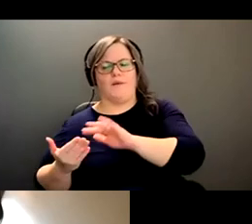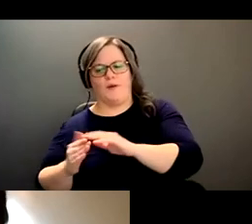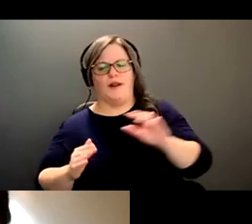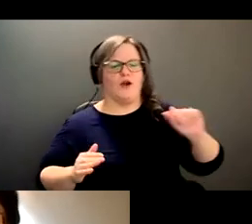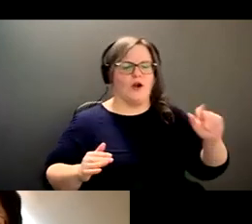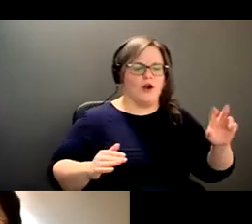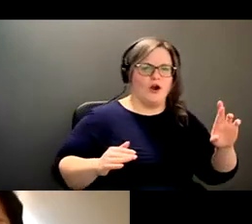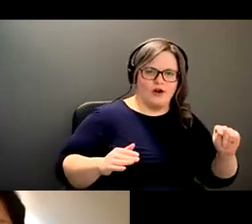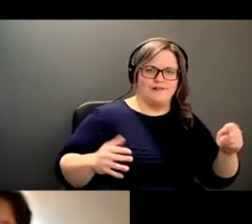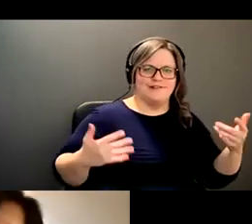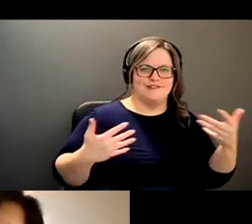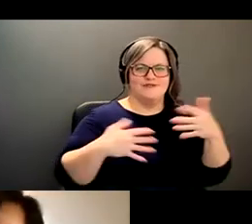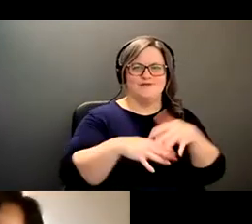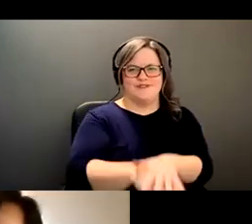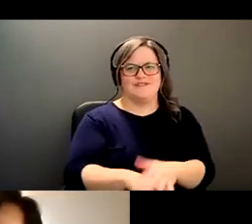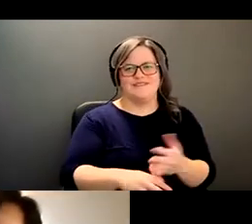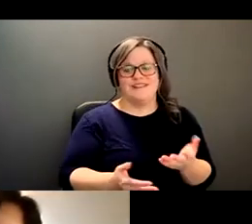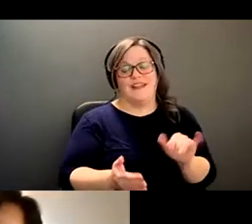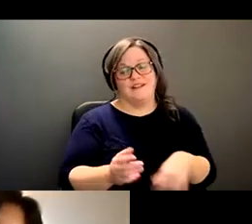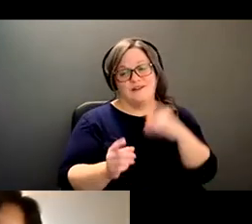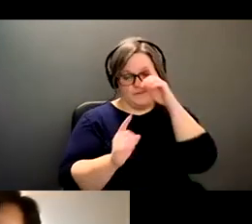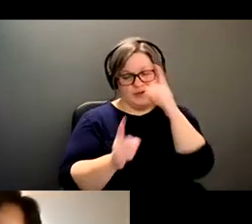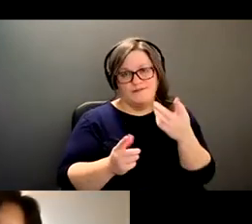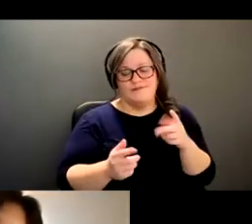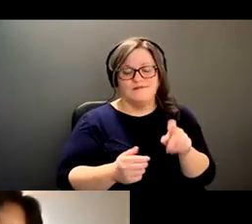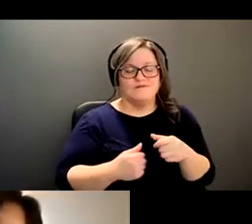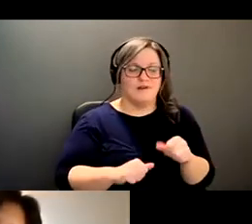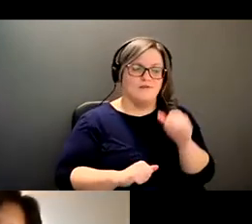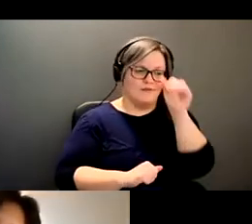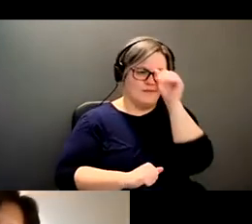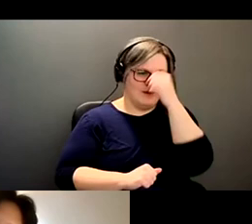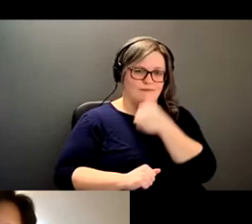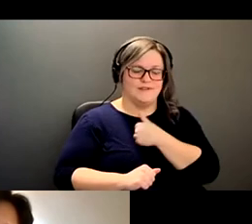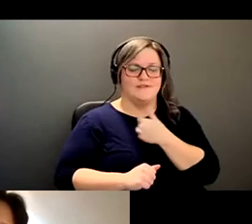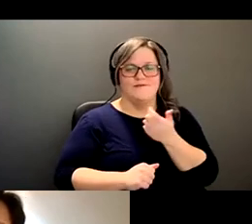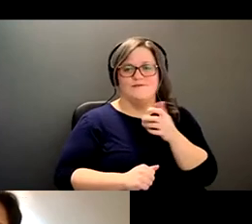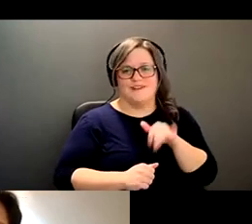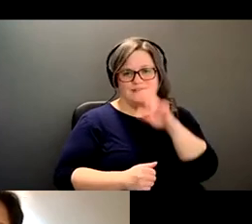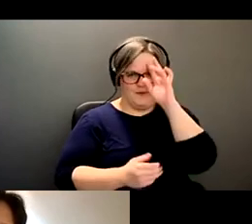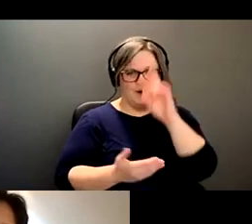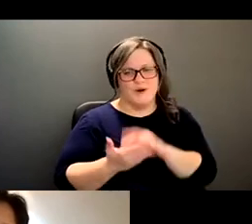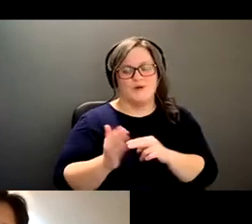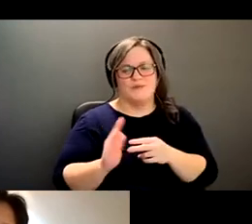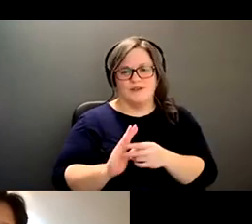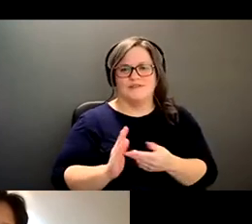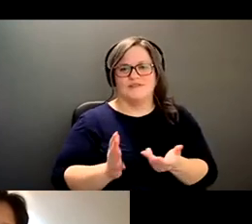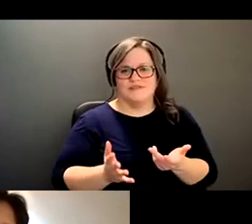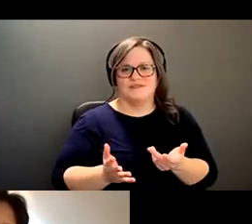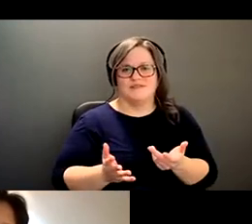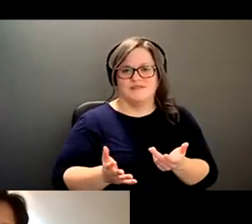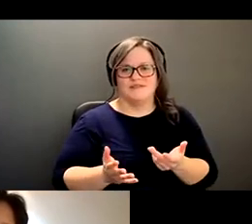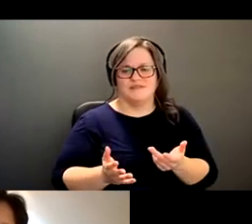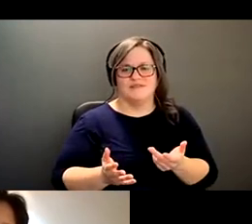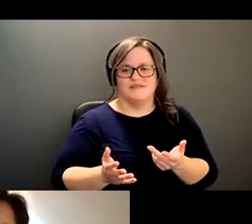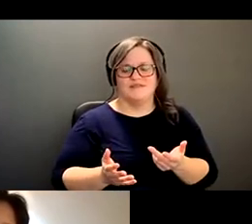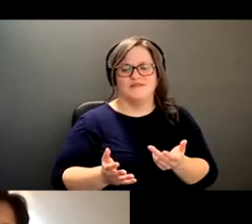objective, and kind of constantly reminding myself is really that's the purpose of, you know, doing what I was doing or doing what